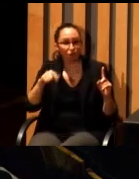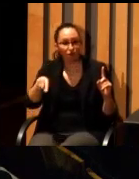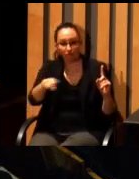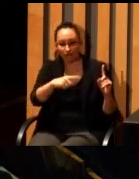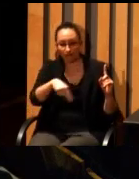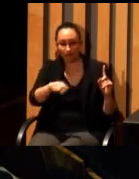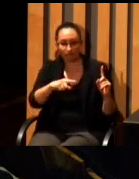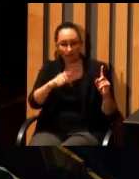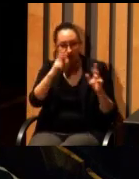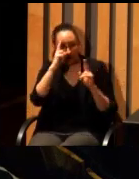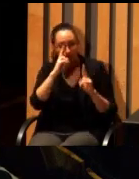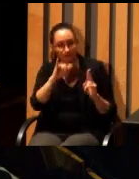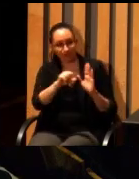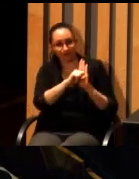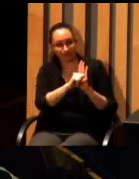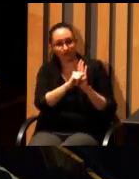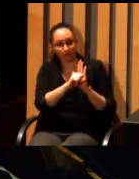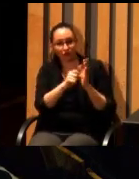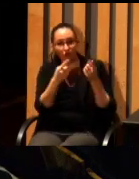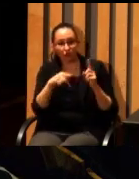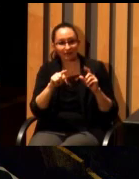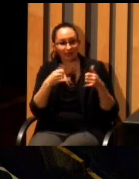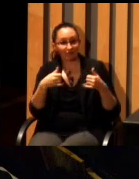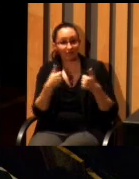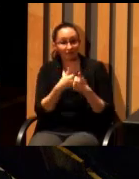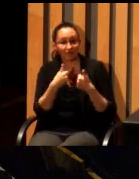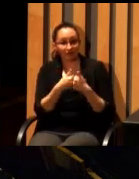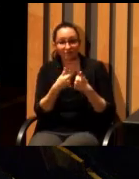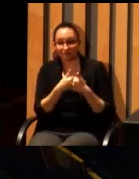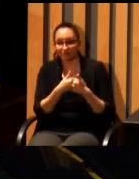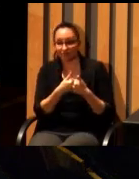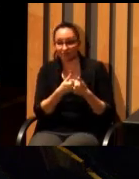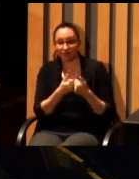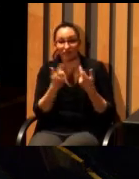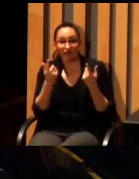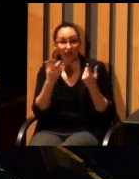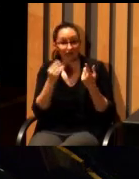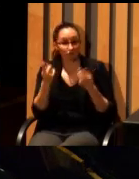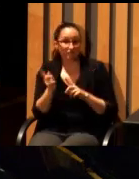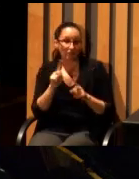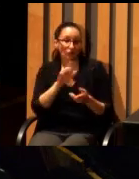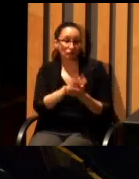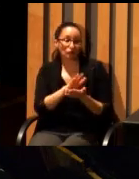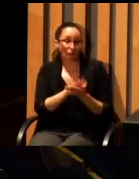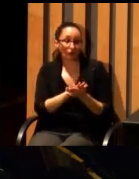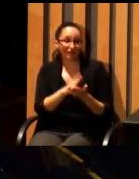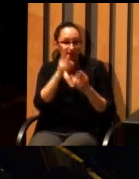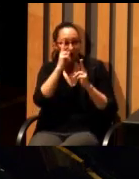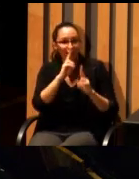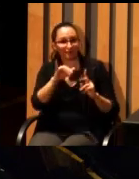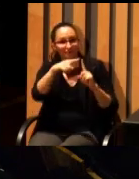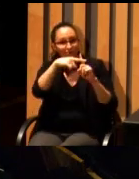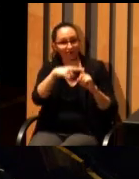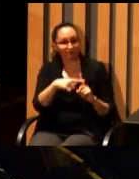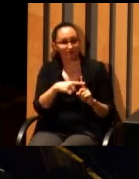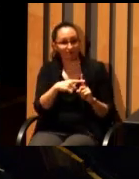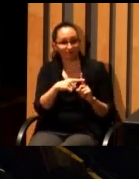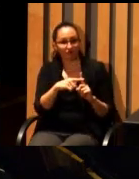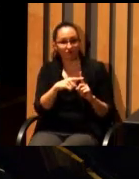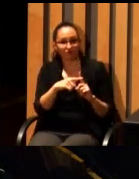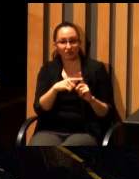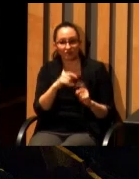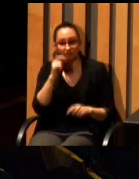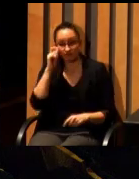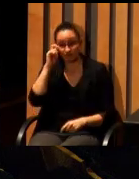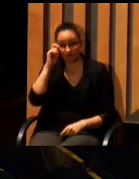are honoring when they play their games and when they go to school. That's what warrior means to